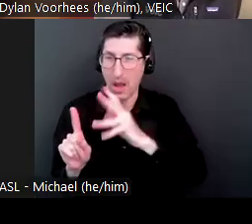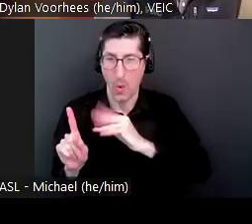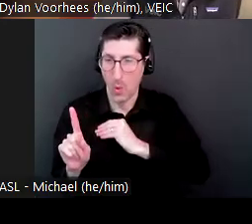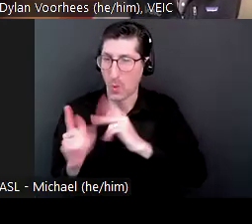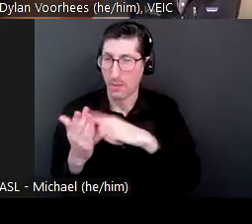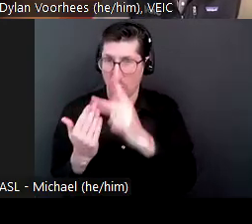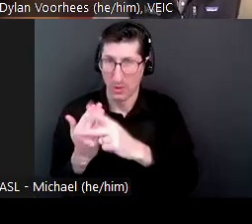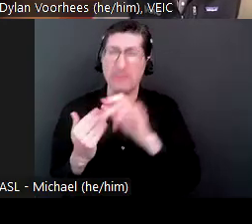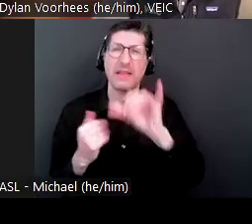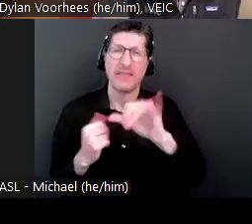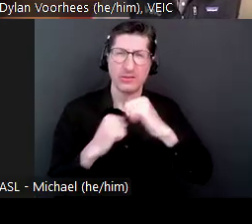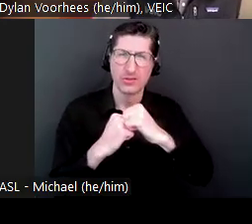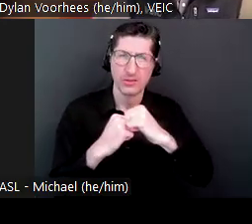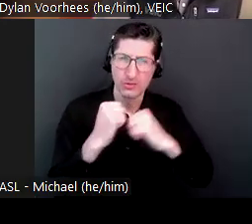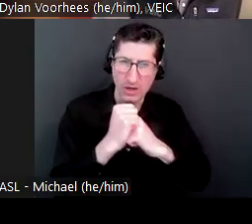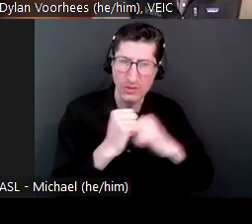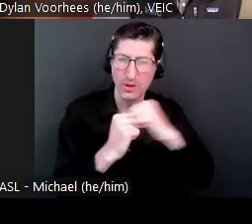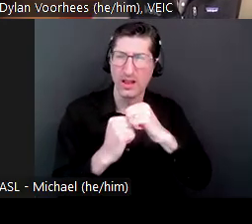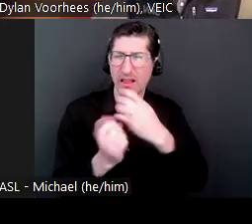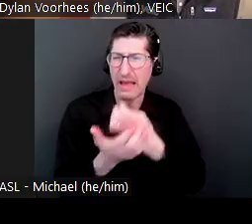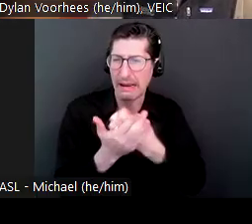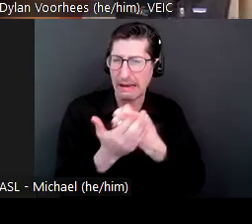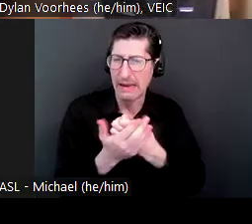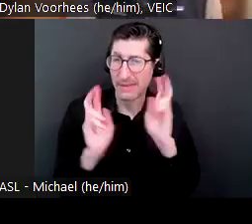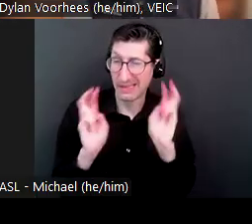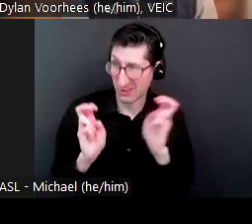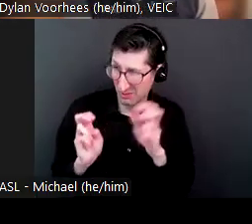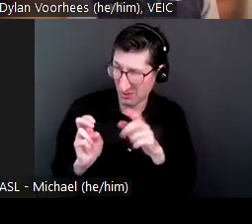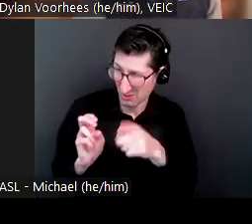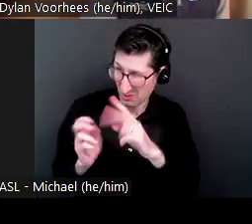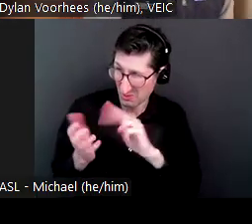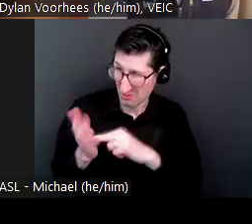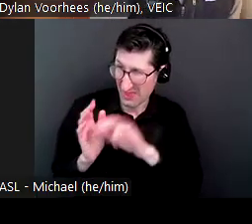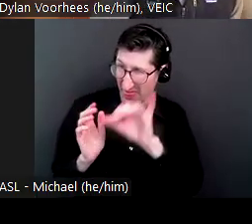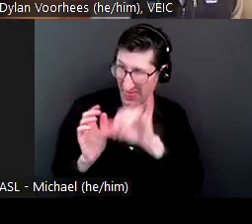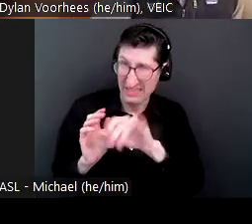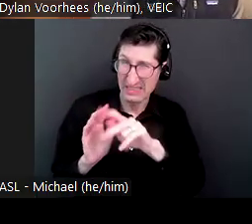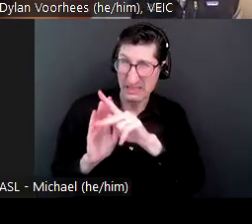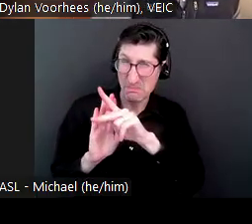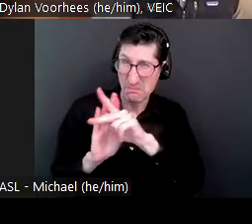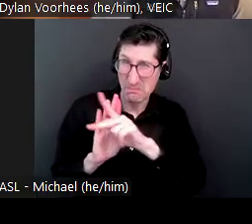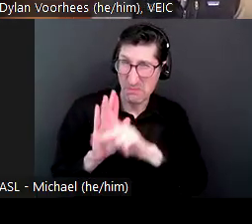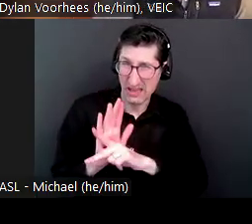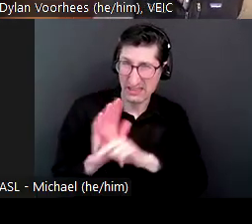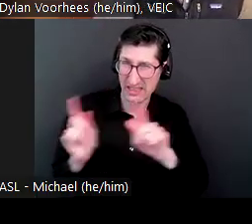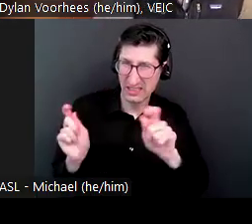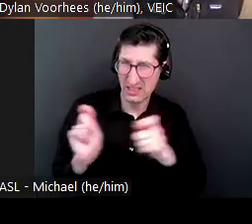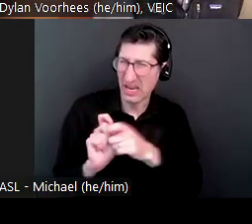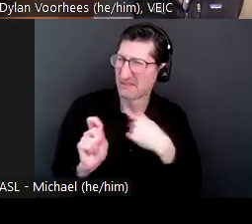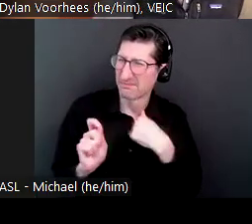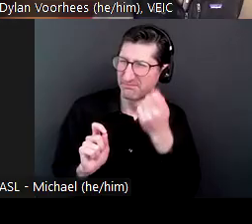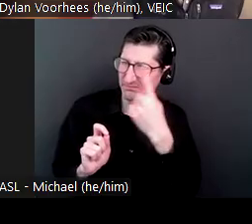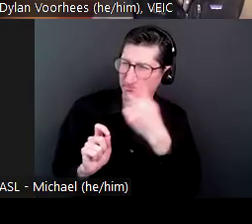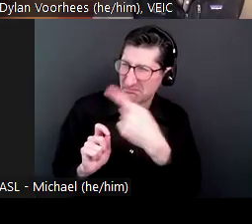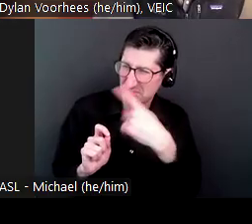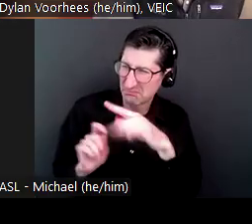economic issue. So is that the level that you're talking about, that you can change how that works? Or I guess I just want clarification about what you're imagining